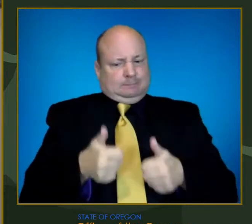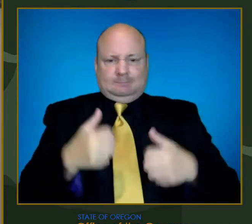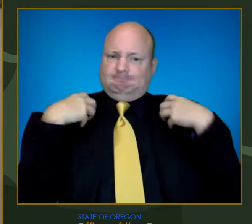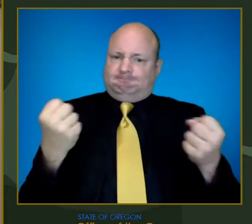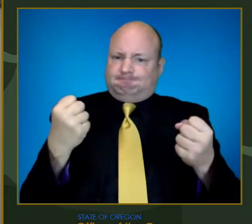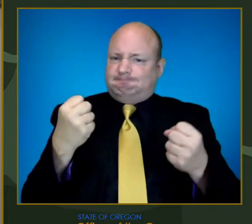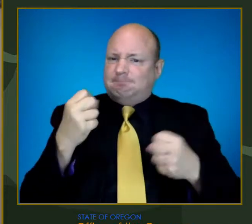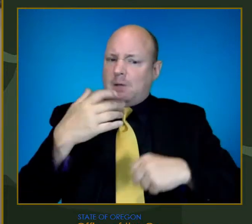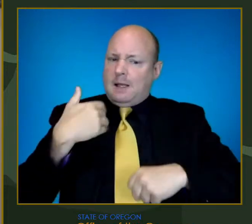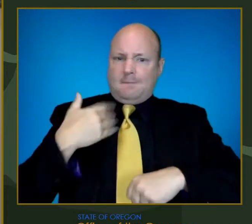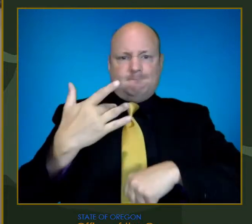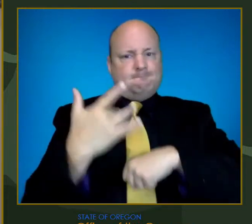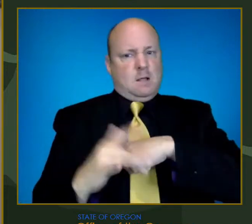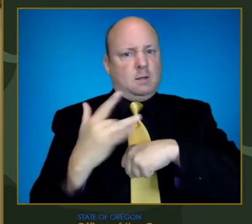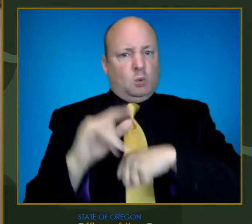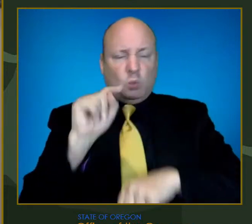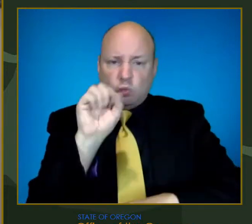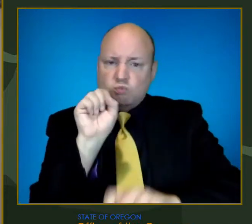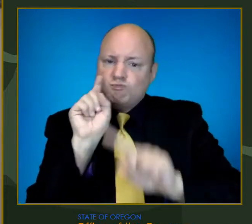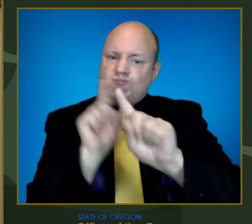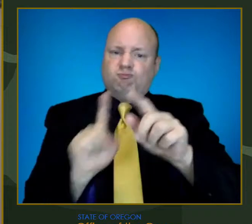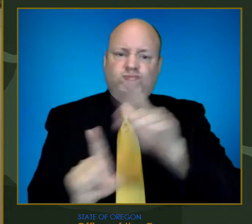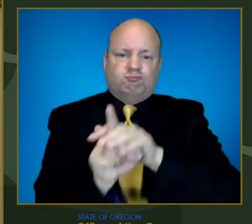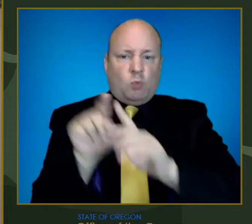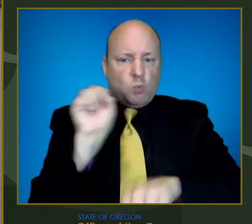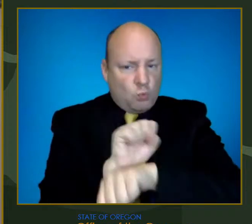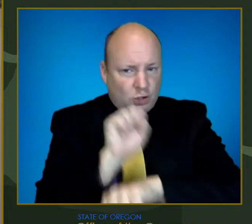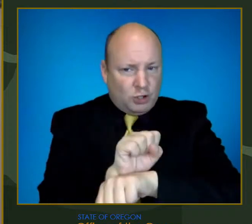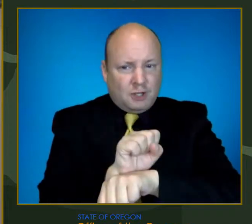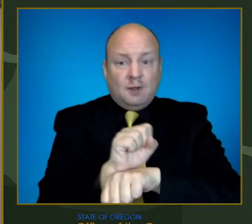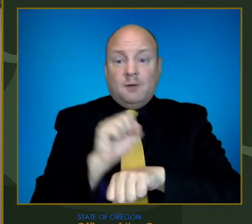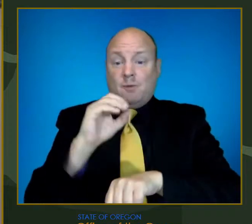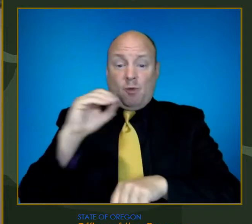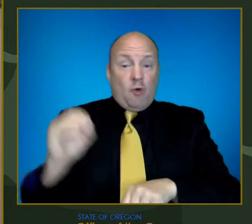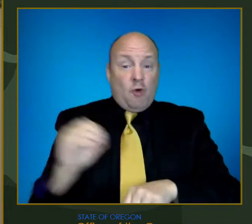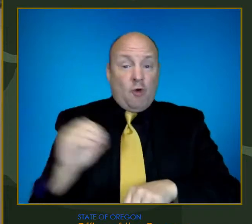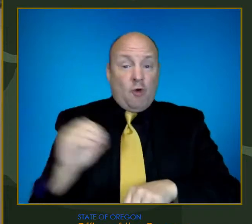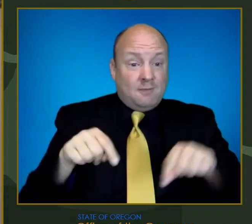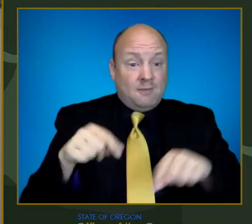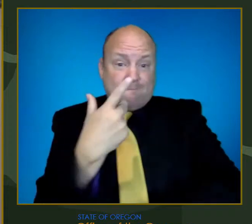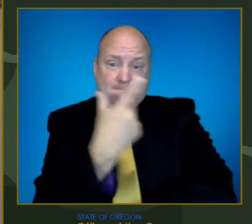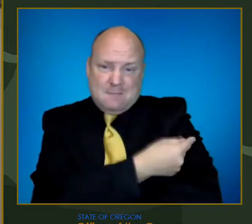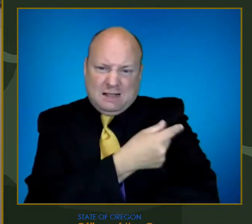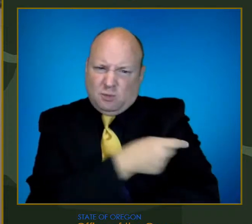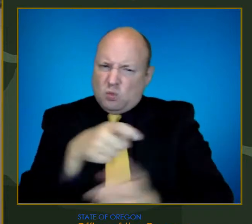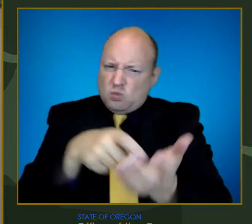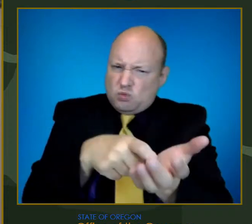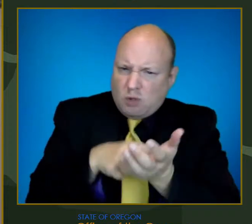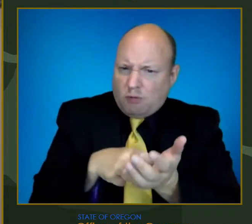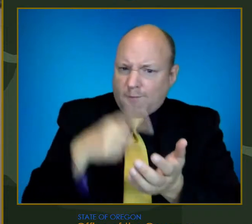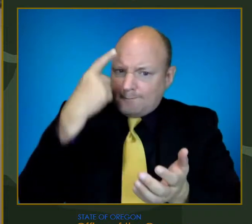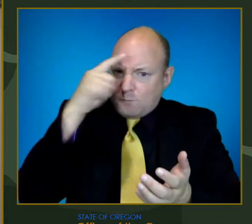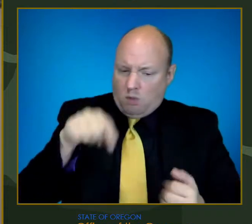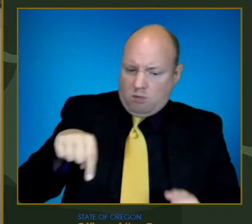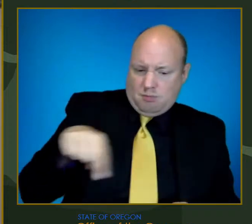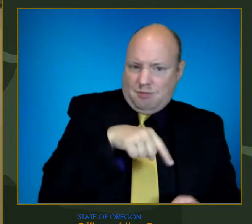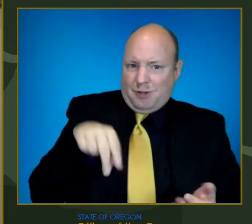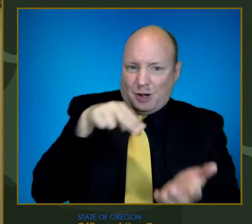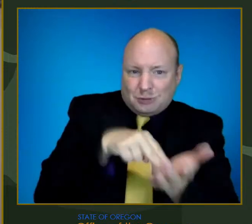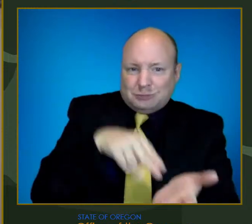end, Oregon's vaccination requirement for healthcare workers will no longer have a testing